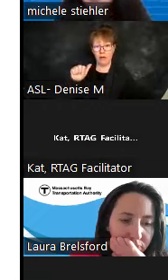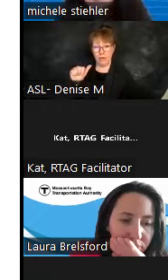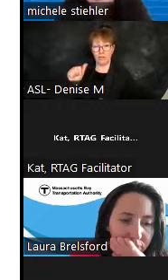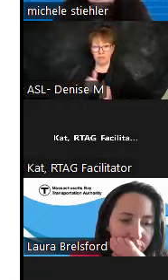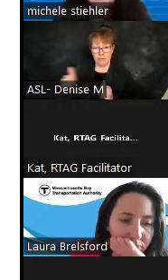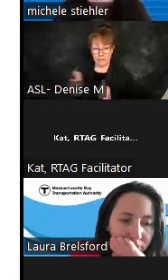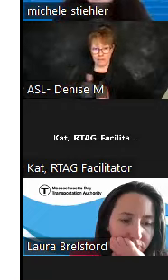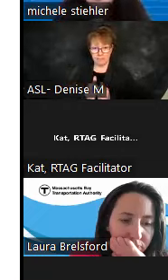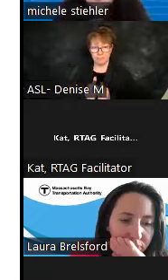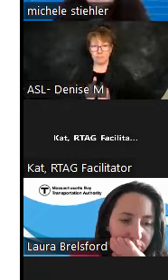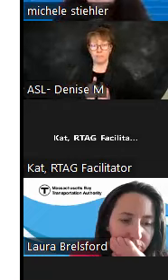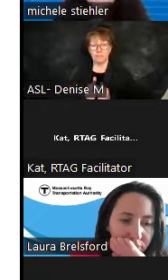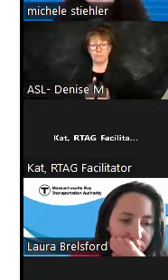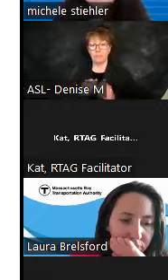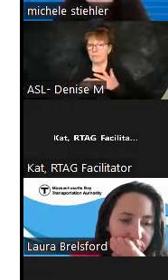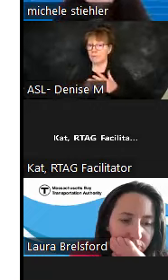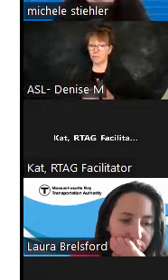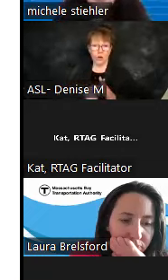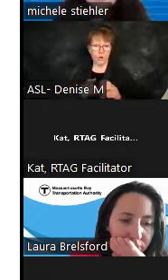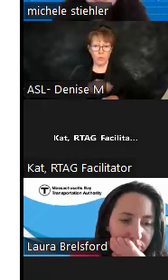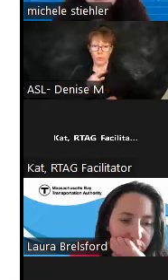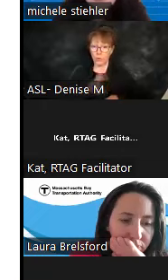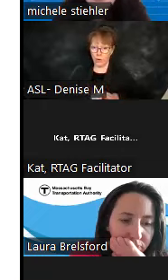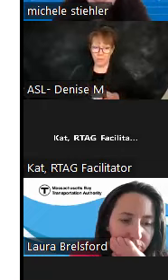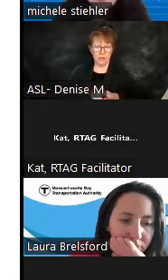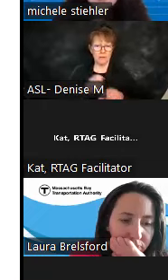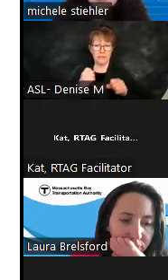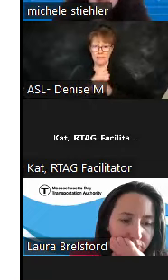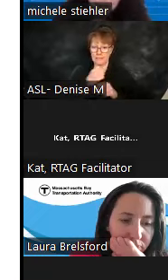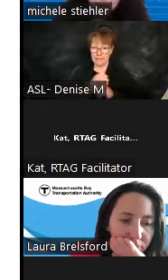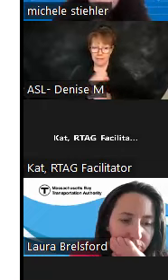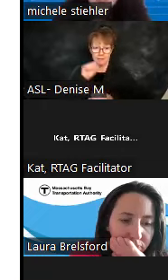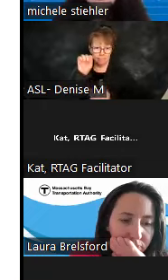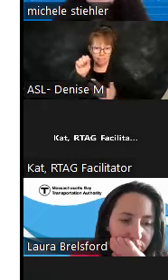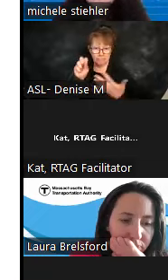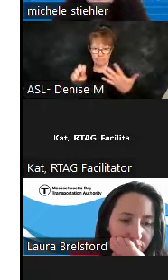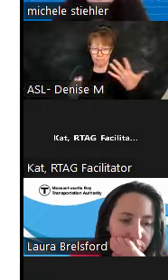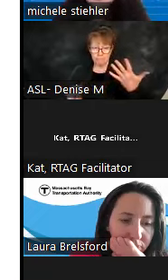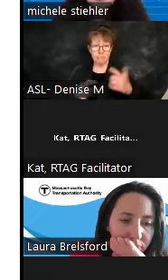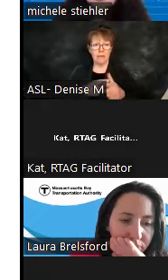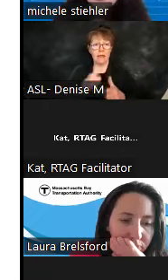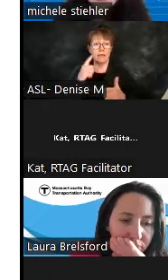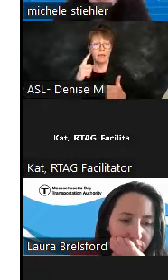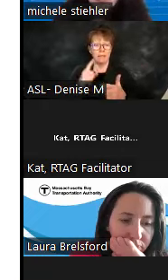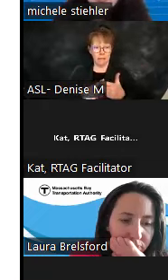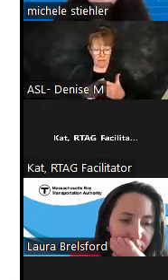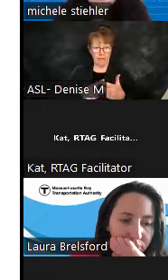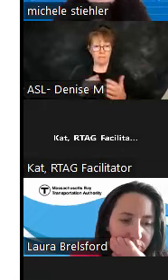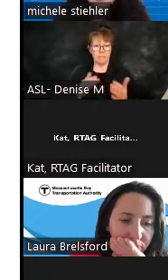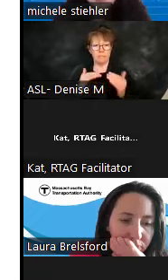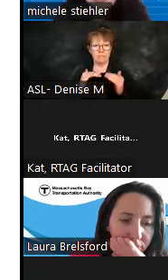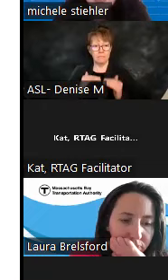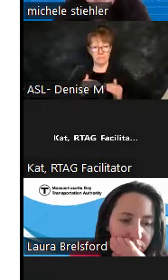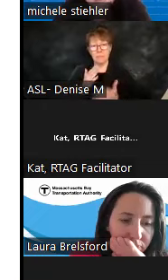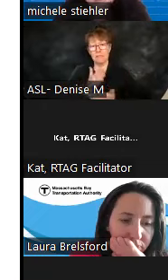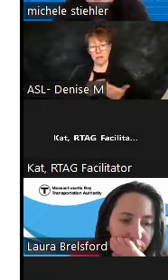start with the normal statistics that we present, and then I will roll into some of what we discussed